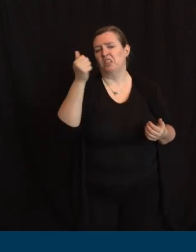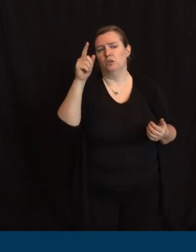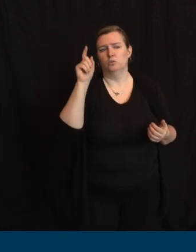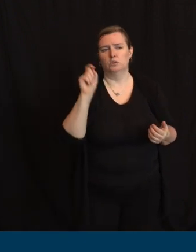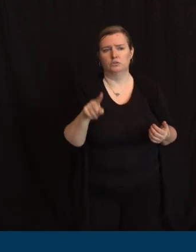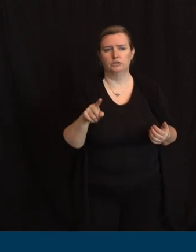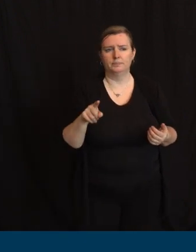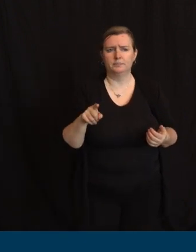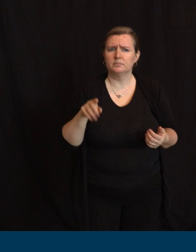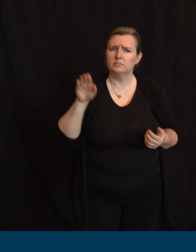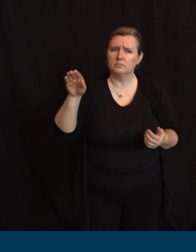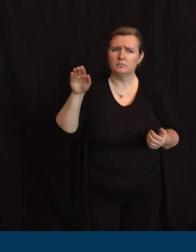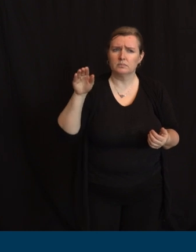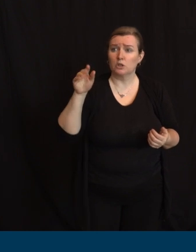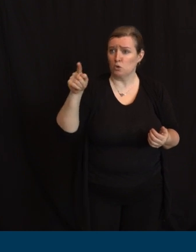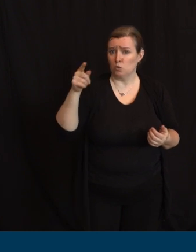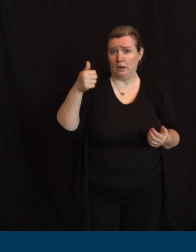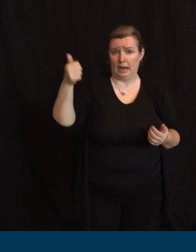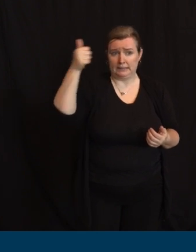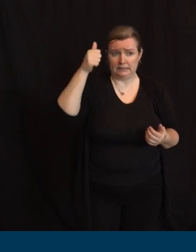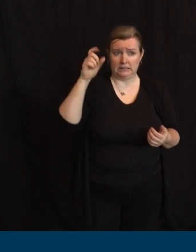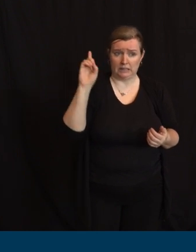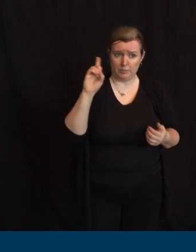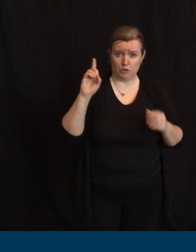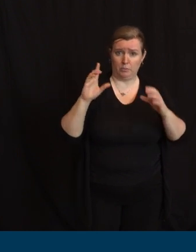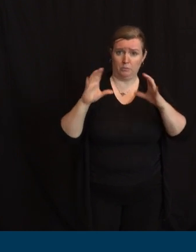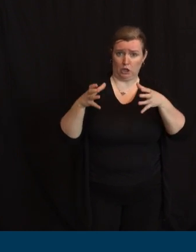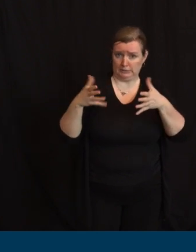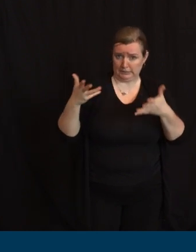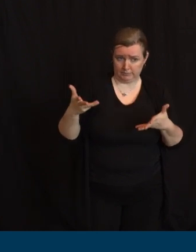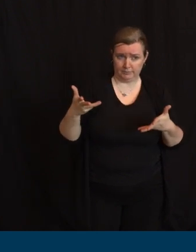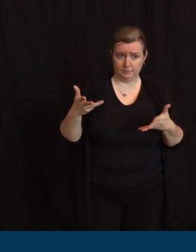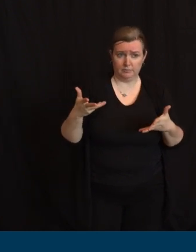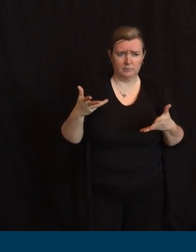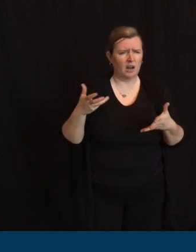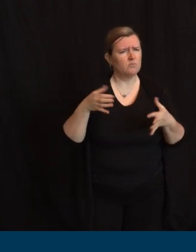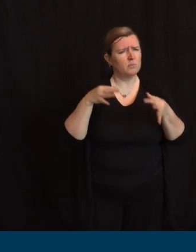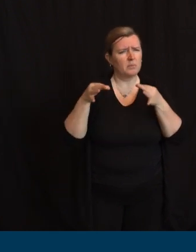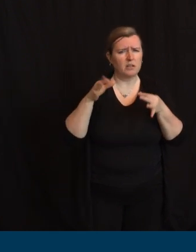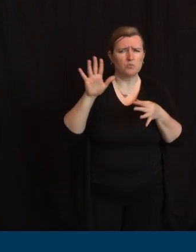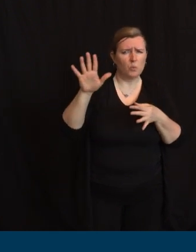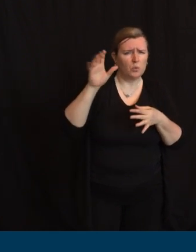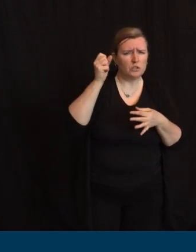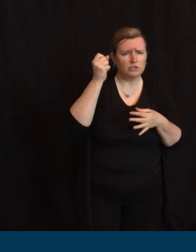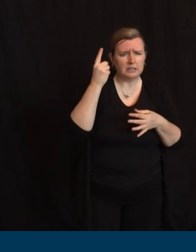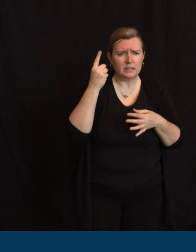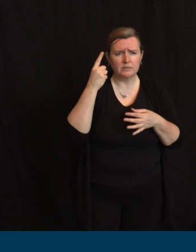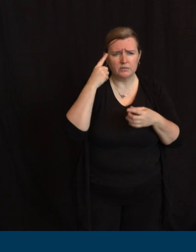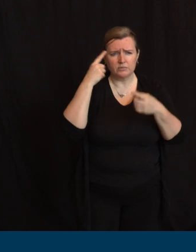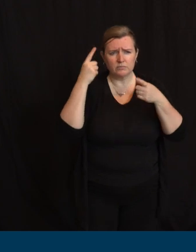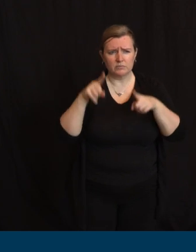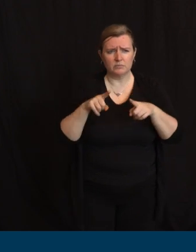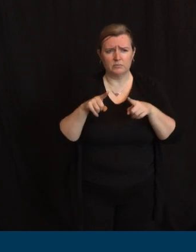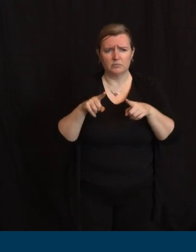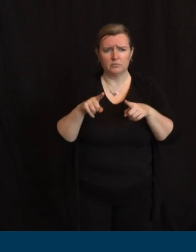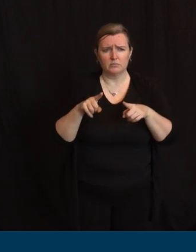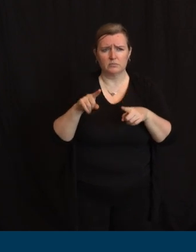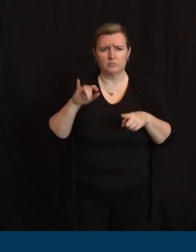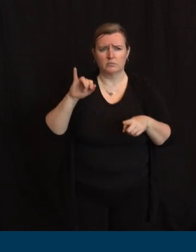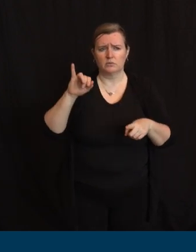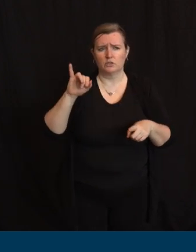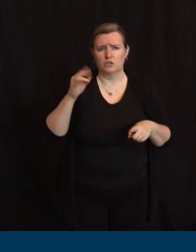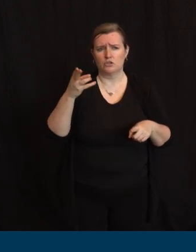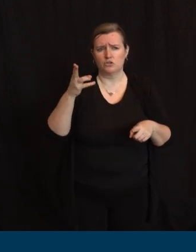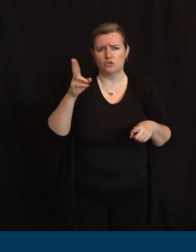explain your understanding of the agreement between John Kerry, Leroy Jones, and George Helmy on the